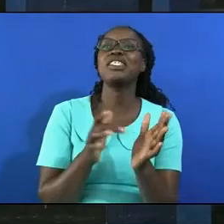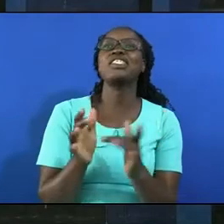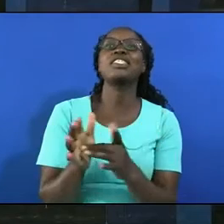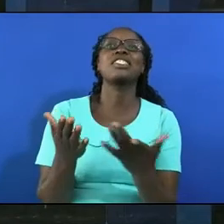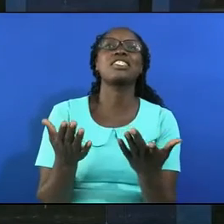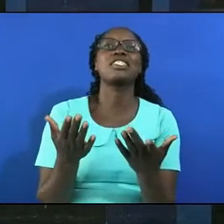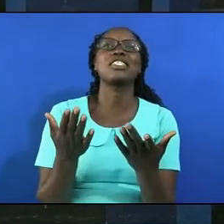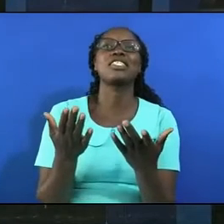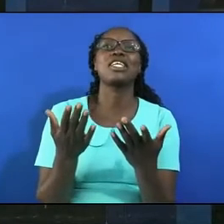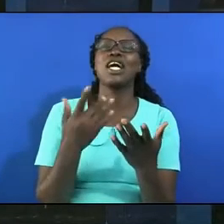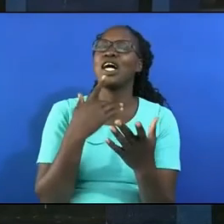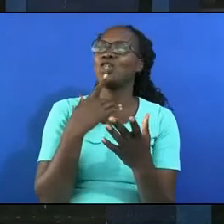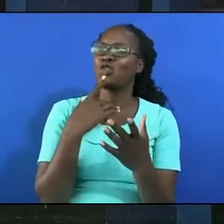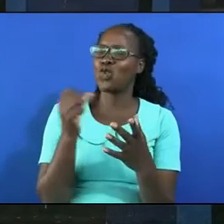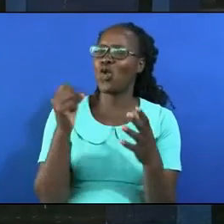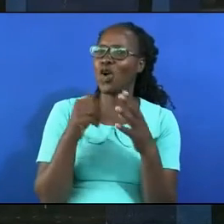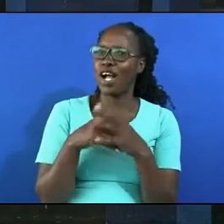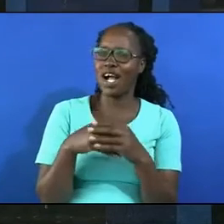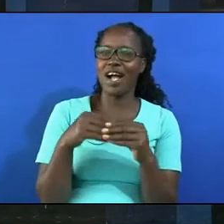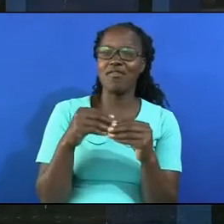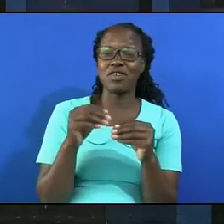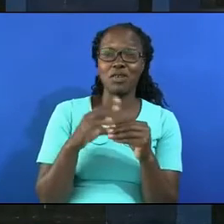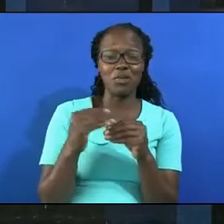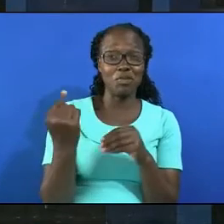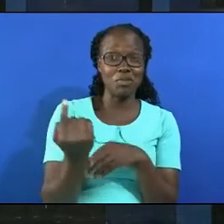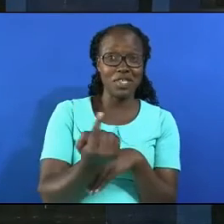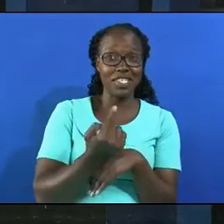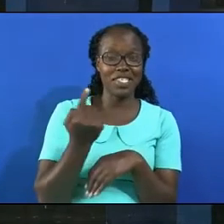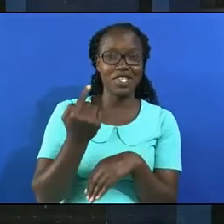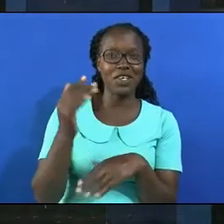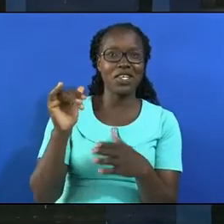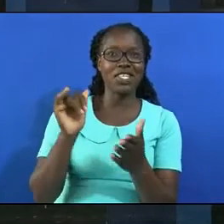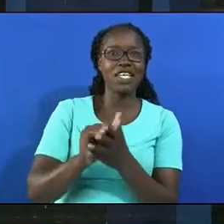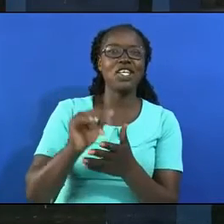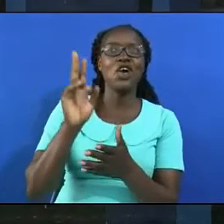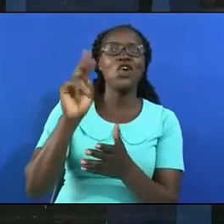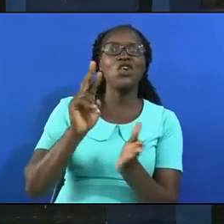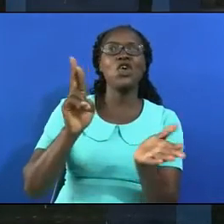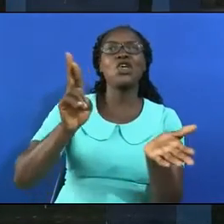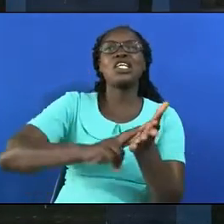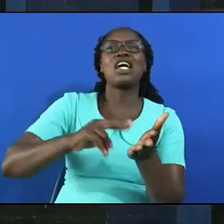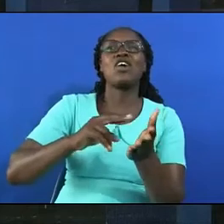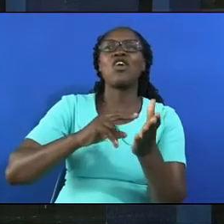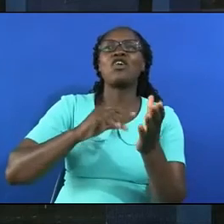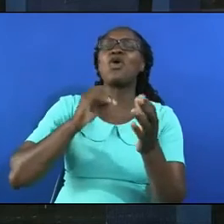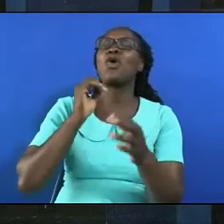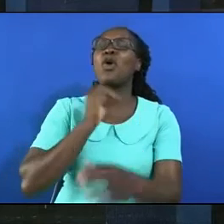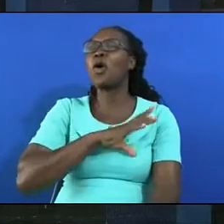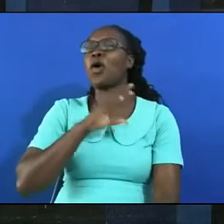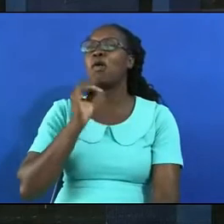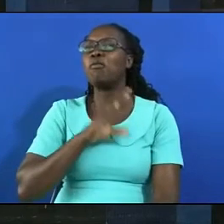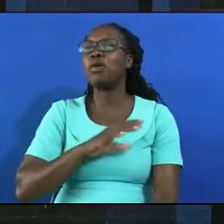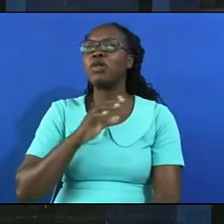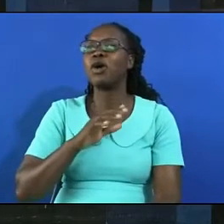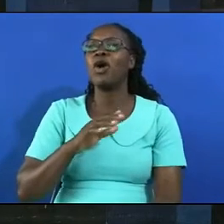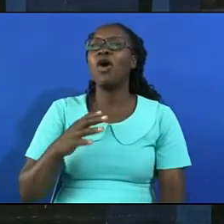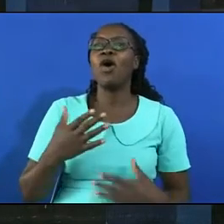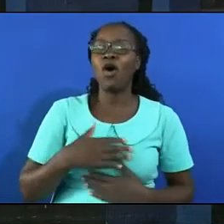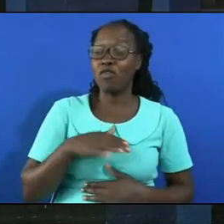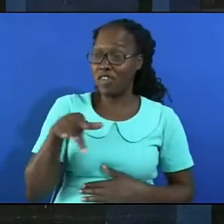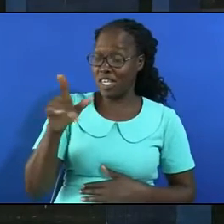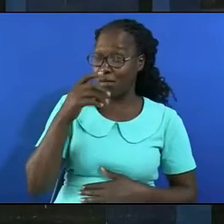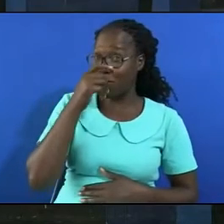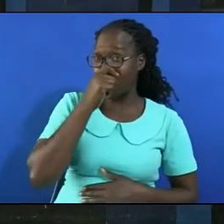Jesus was so comfortable being single that there is no recorded complaint of him